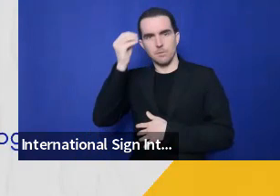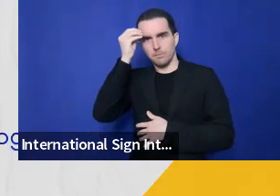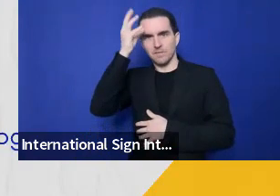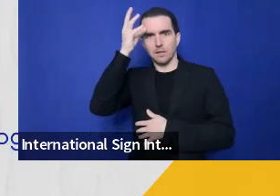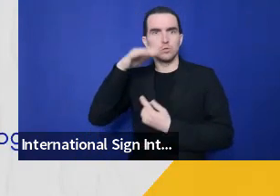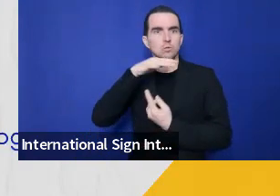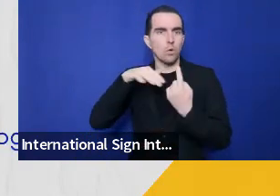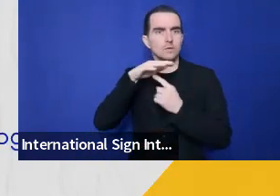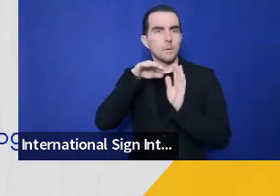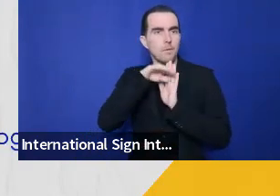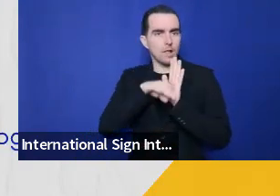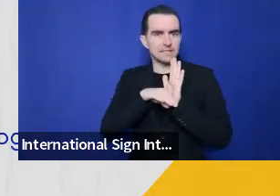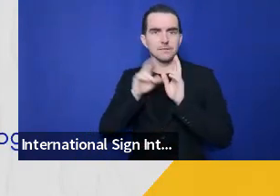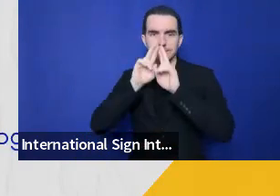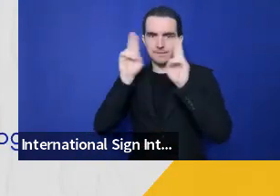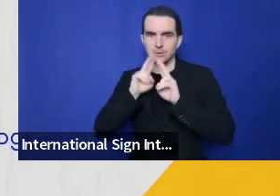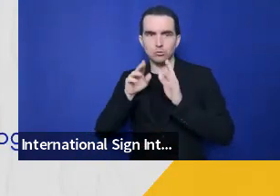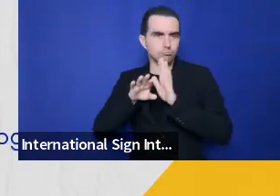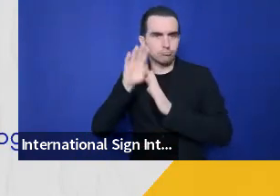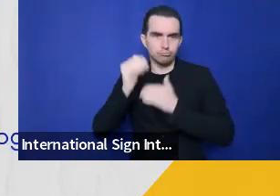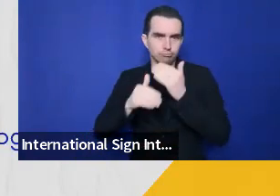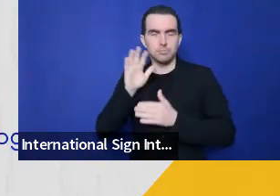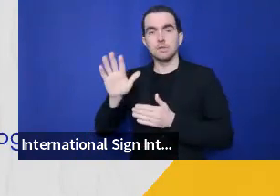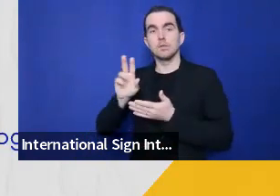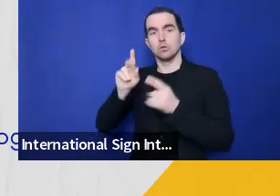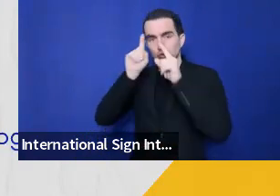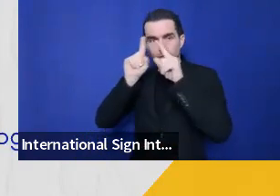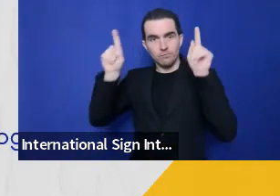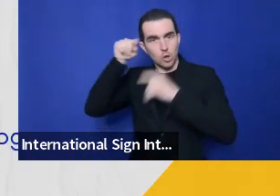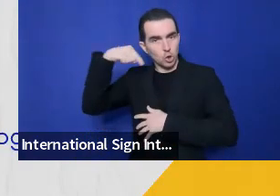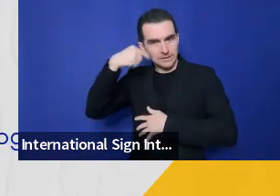Bank, bringing in experiences from the Pacific region.